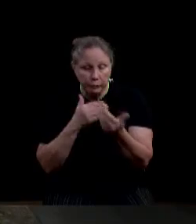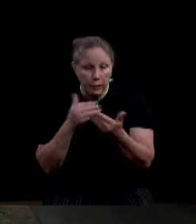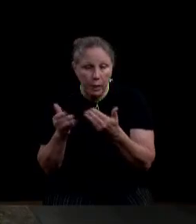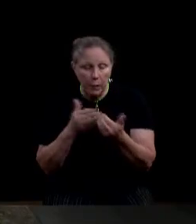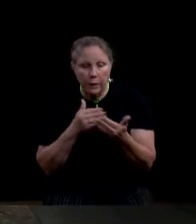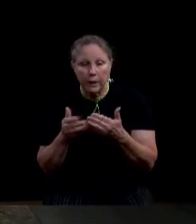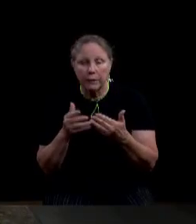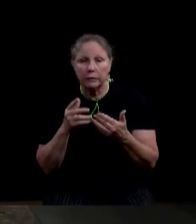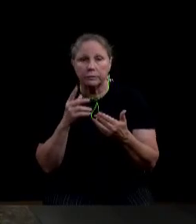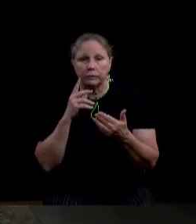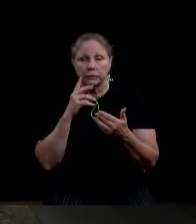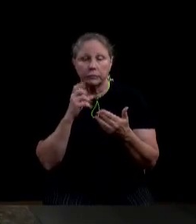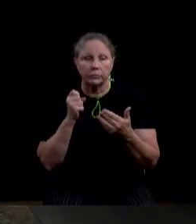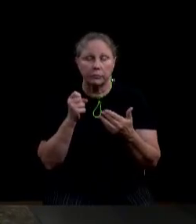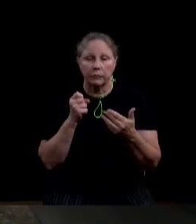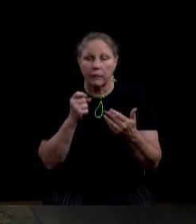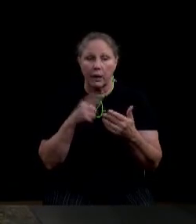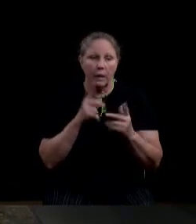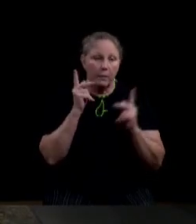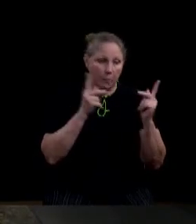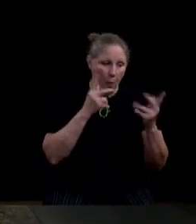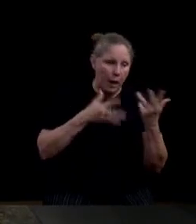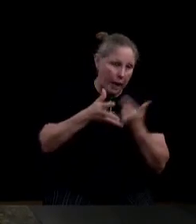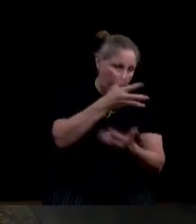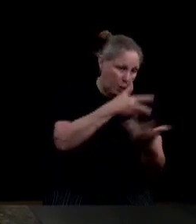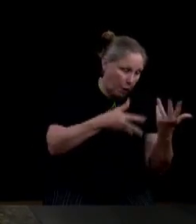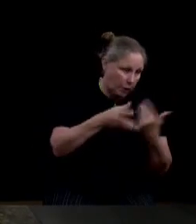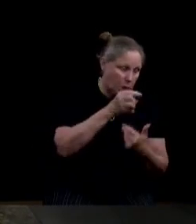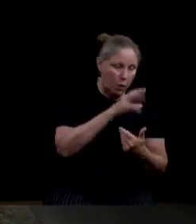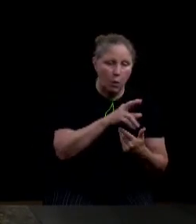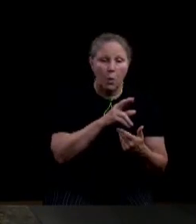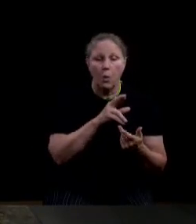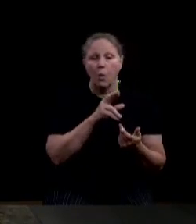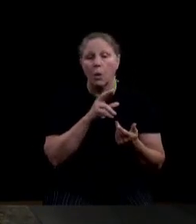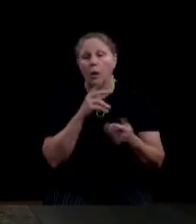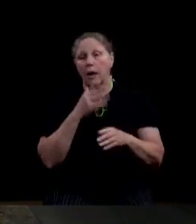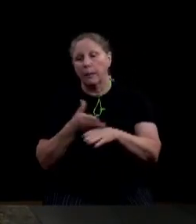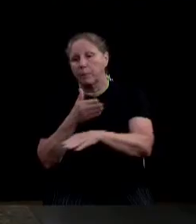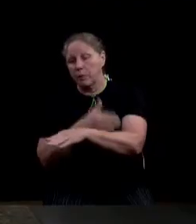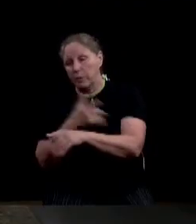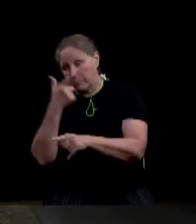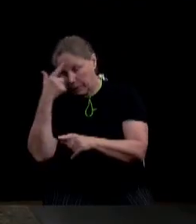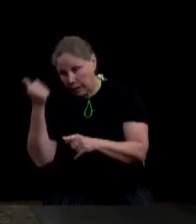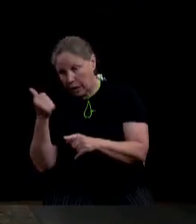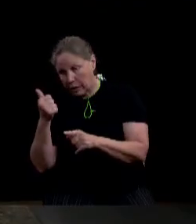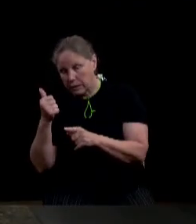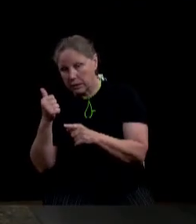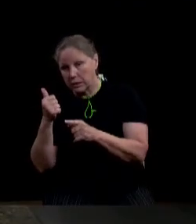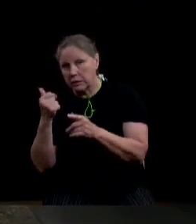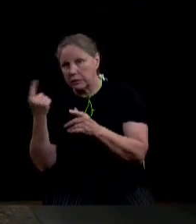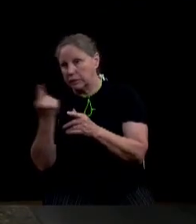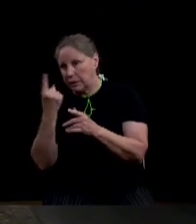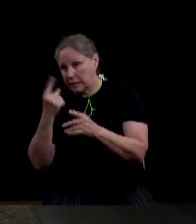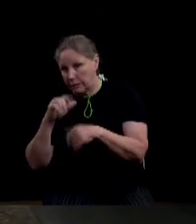interactions, or changing it for the better because you've instituted something that's effective, the